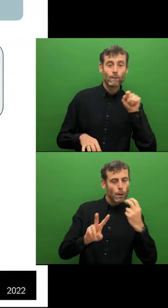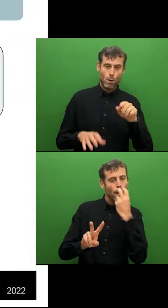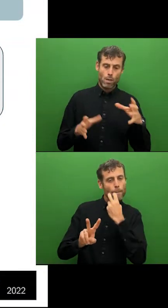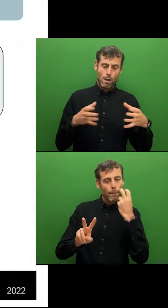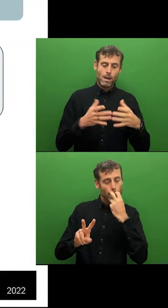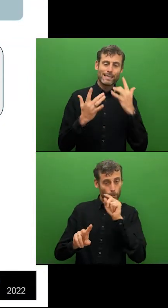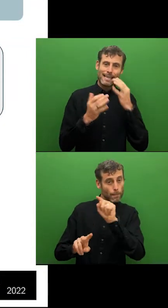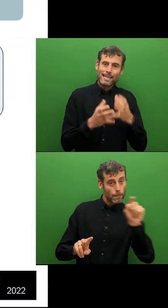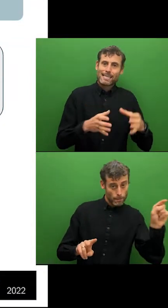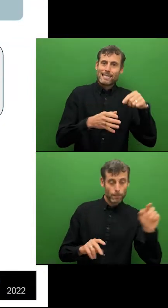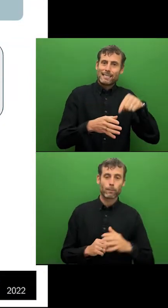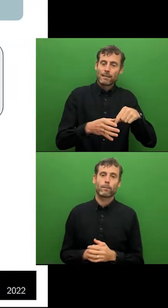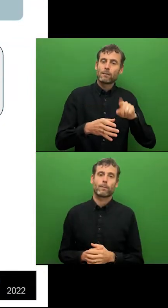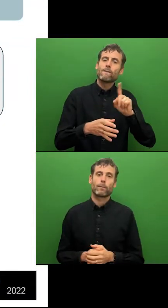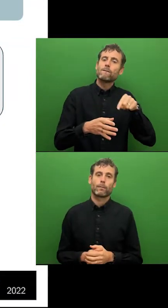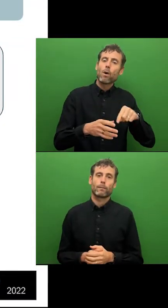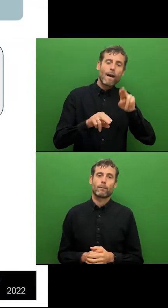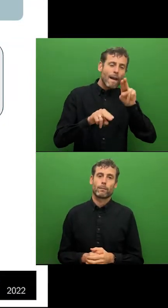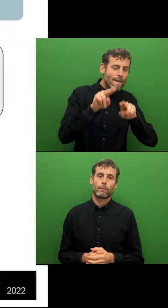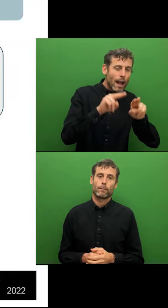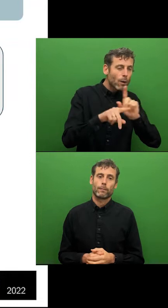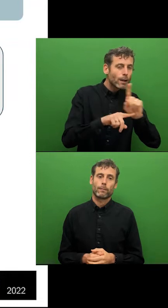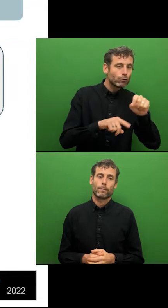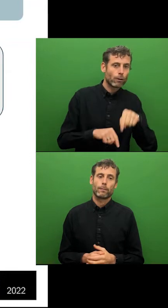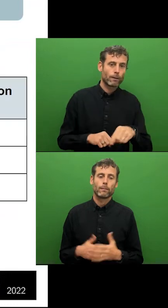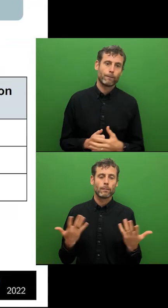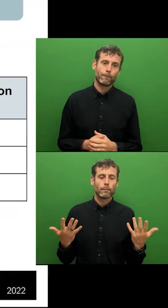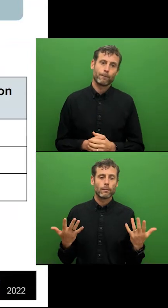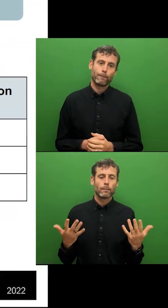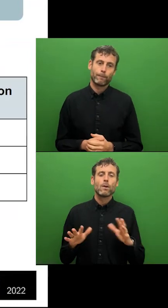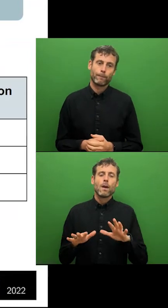test sets for evaluation purposes.